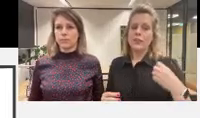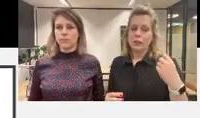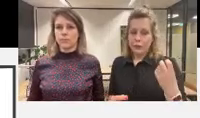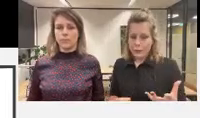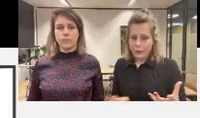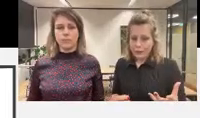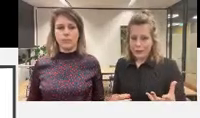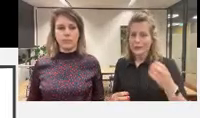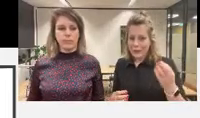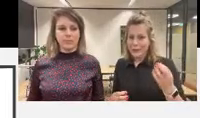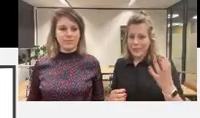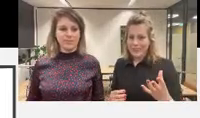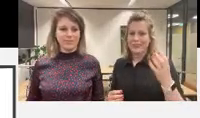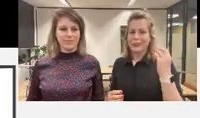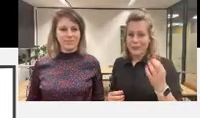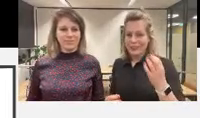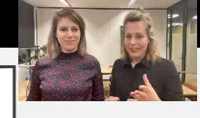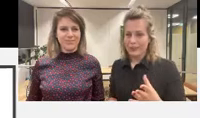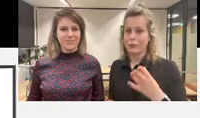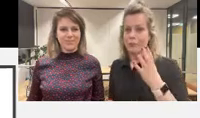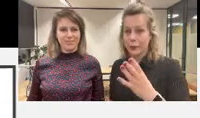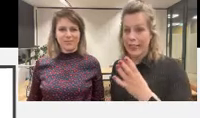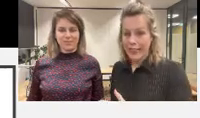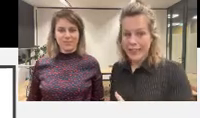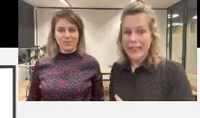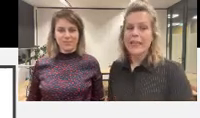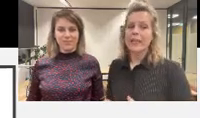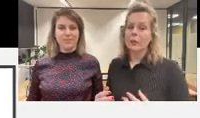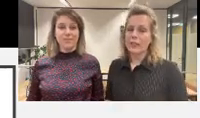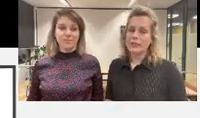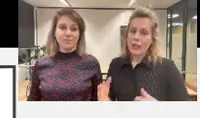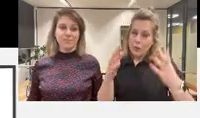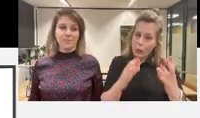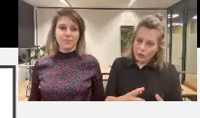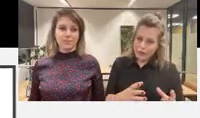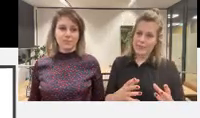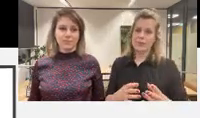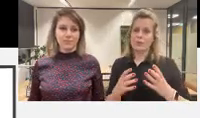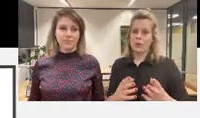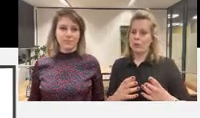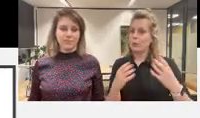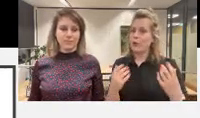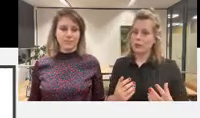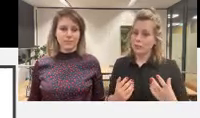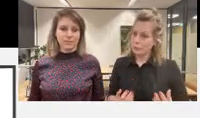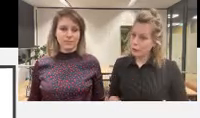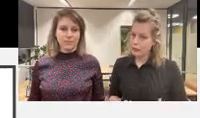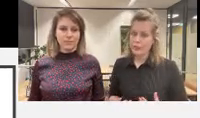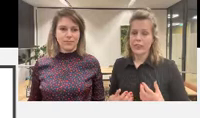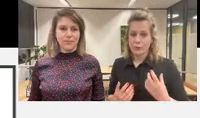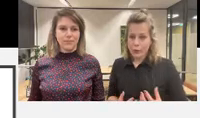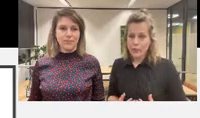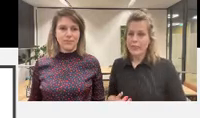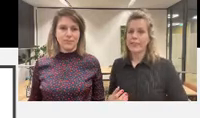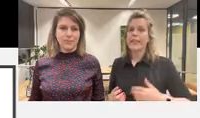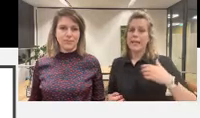sessions, 2 weeks, 2 sessions per day, in which 1 session was prolonged exposure